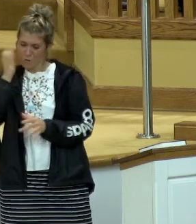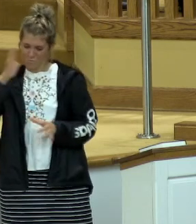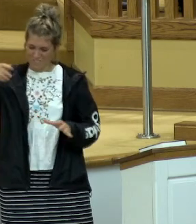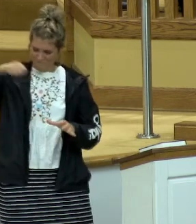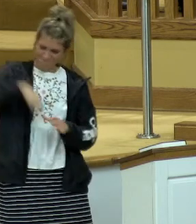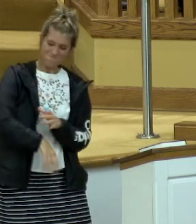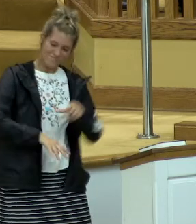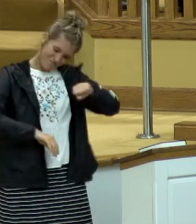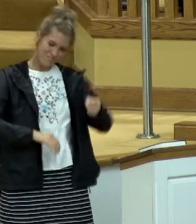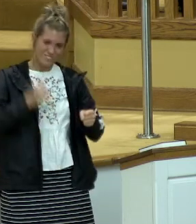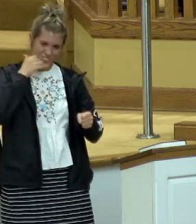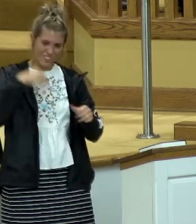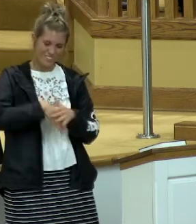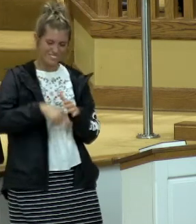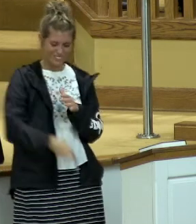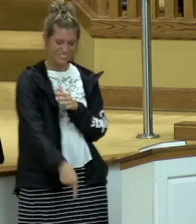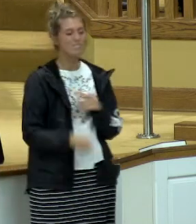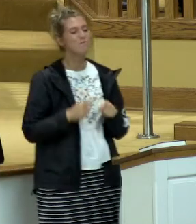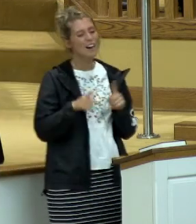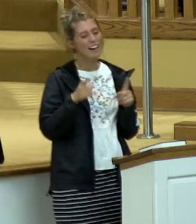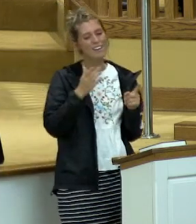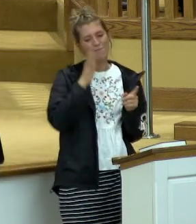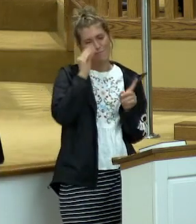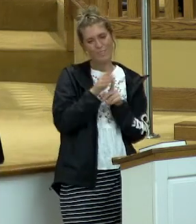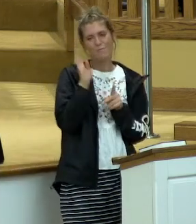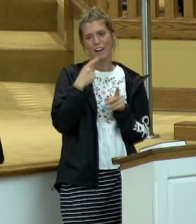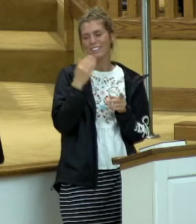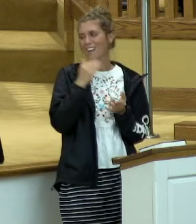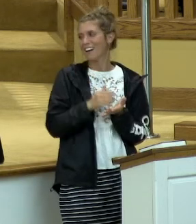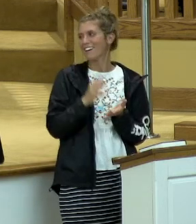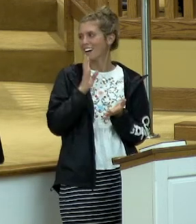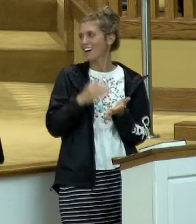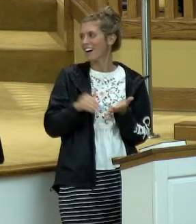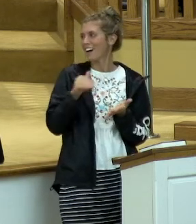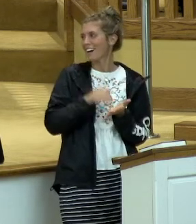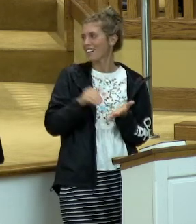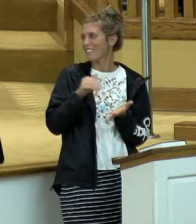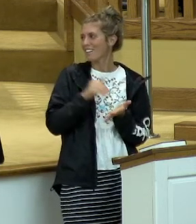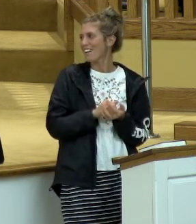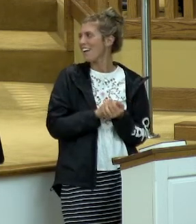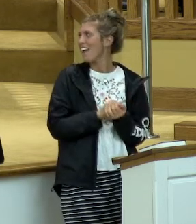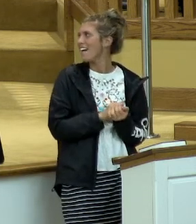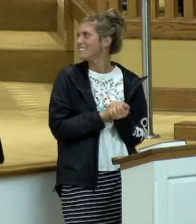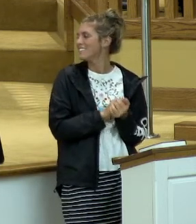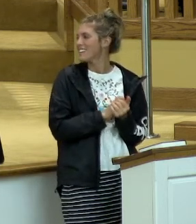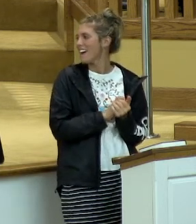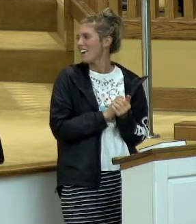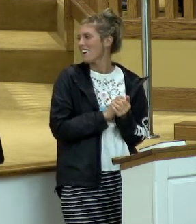And I'm a plumber, right? And Brother Bussy and I even talk about this. I'm not going to throw anybody under the bus,